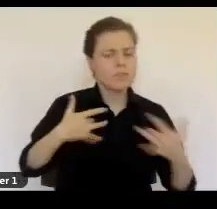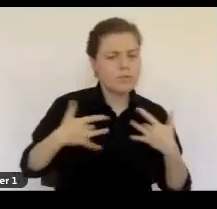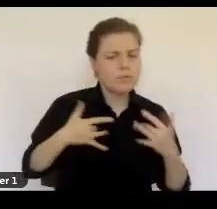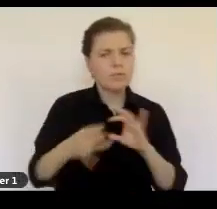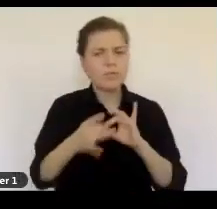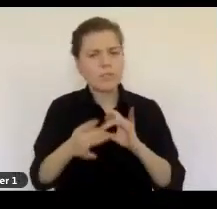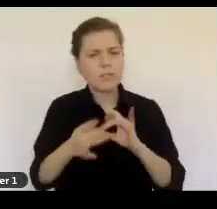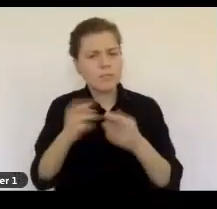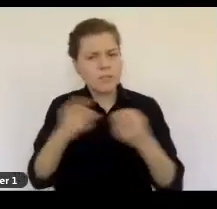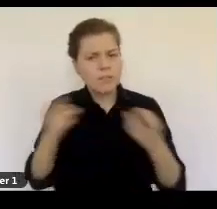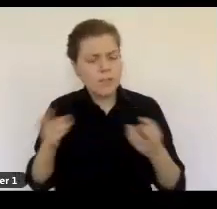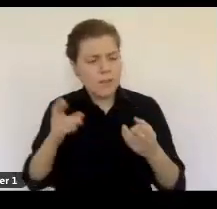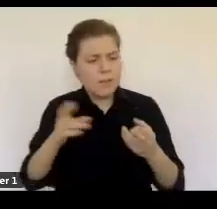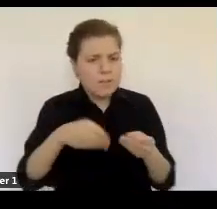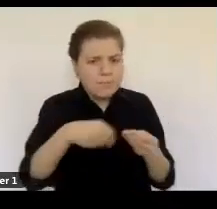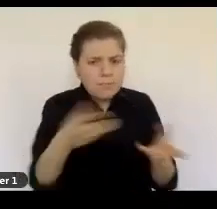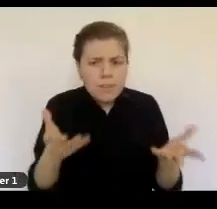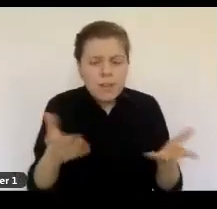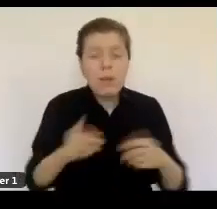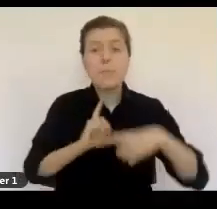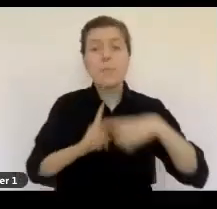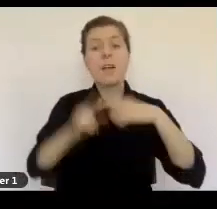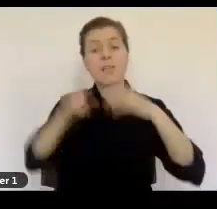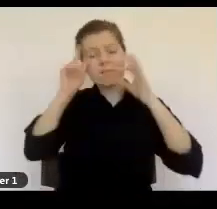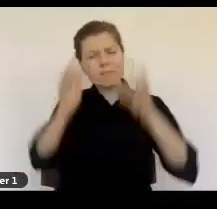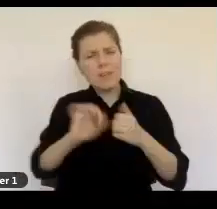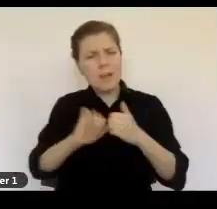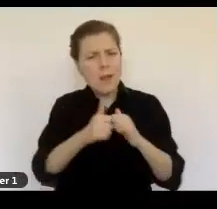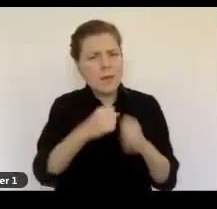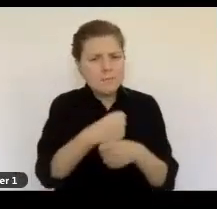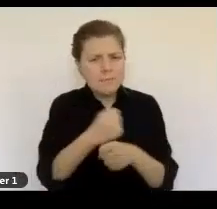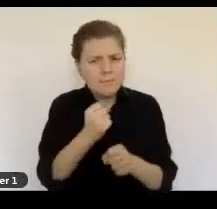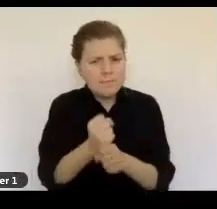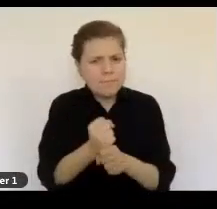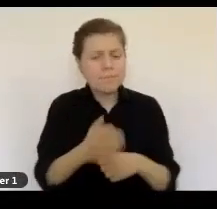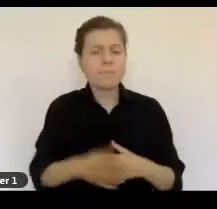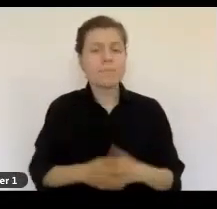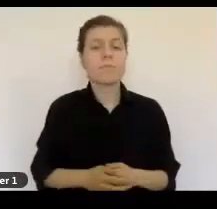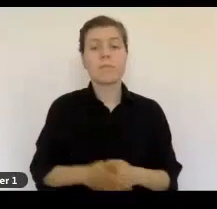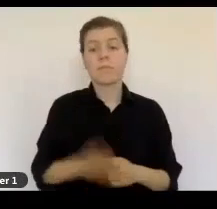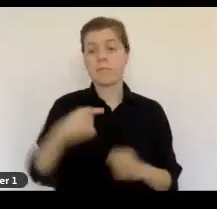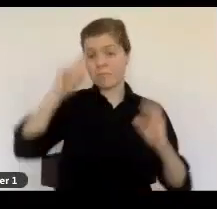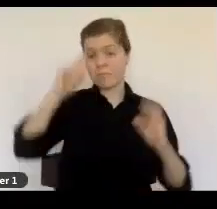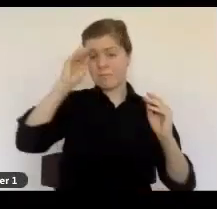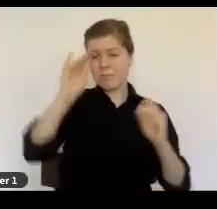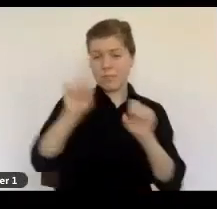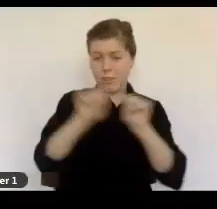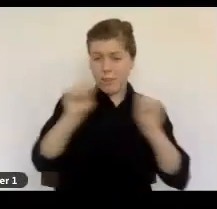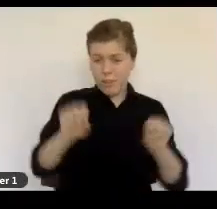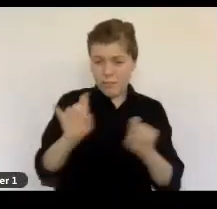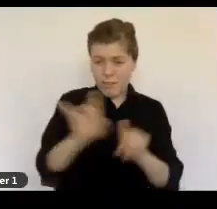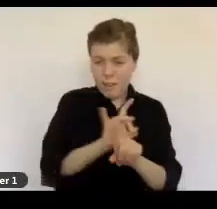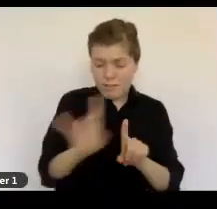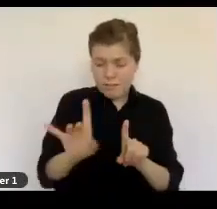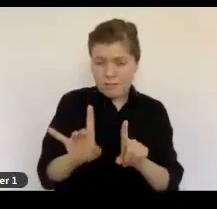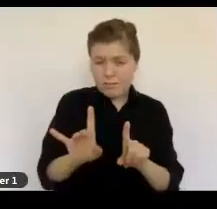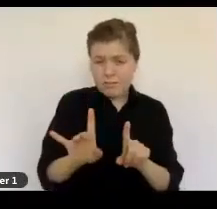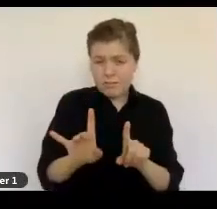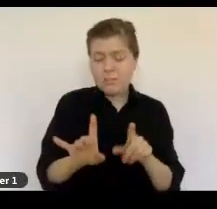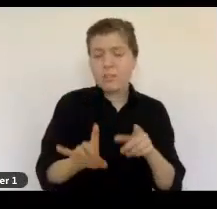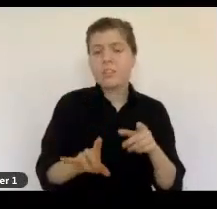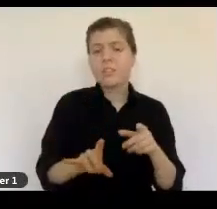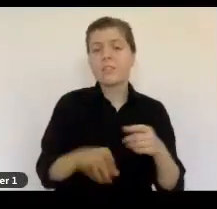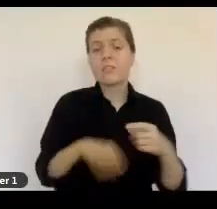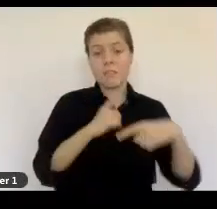when you registered. So folks talked about concerns around resource allocation and how those decisions are going to be made. Lots of conversation,